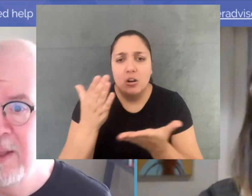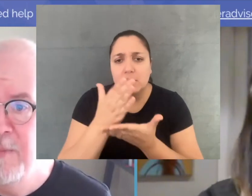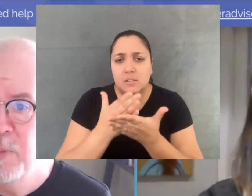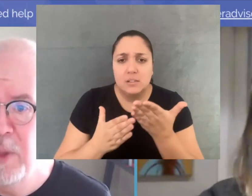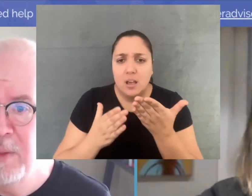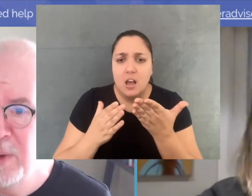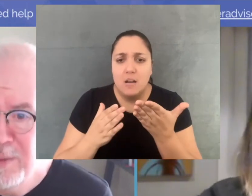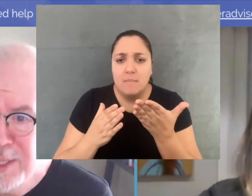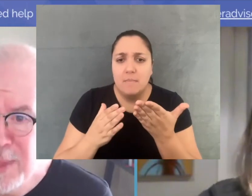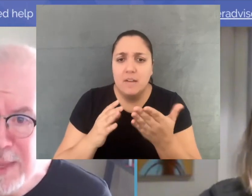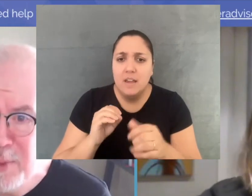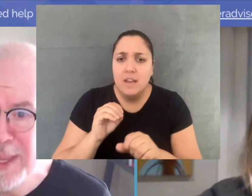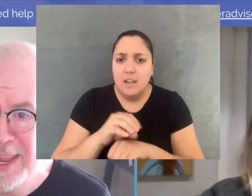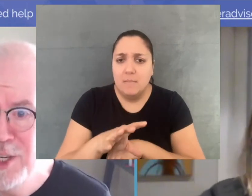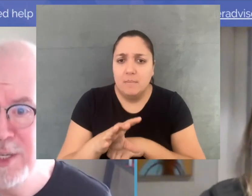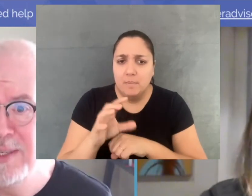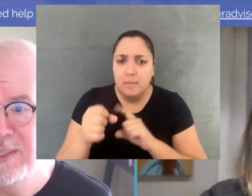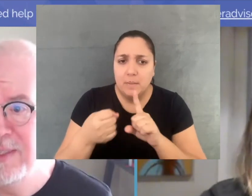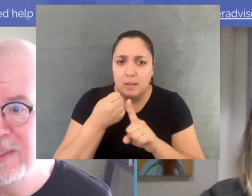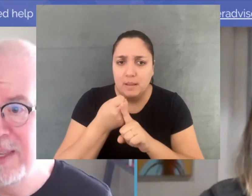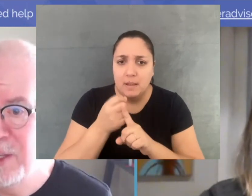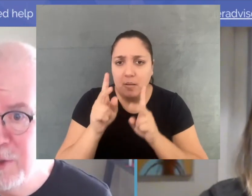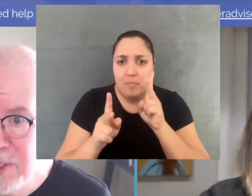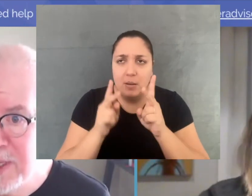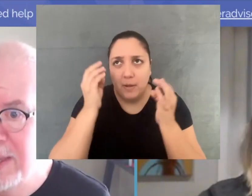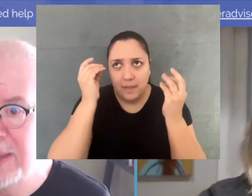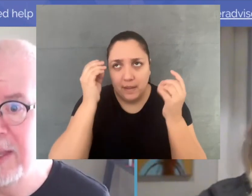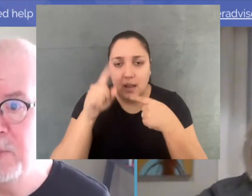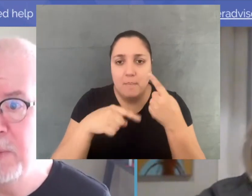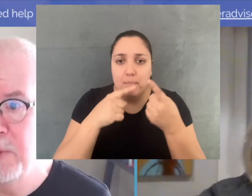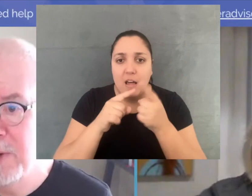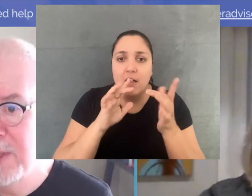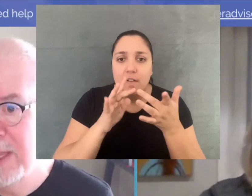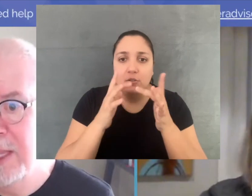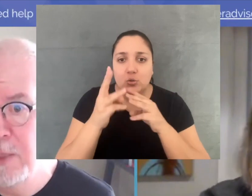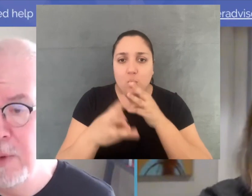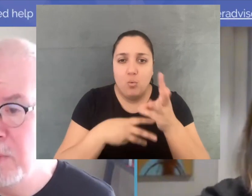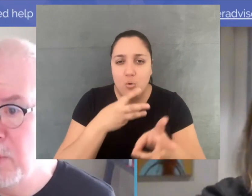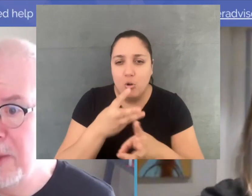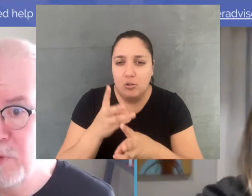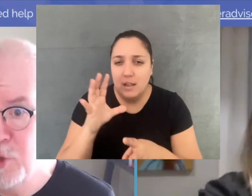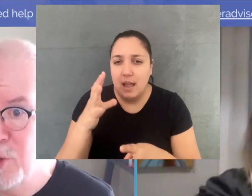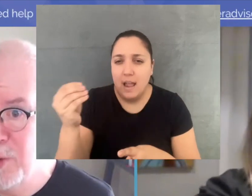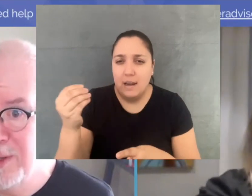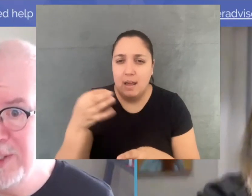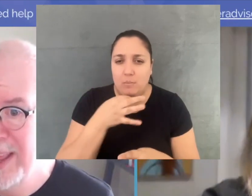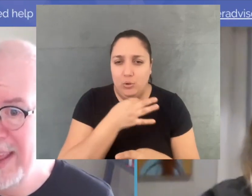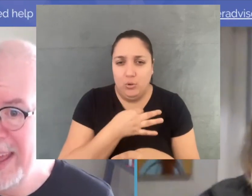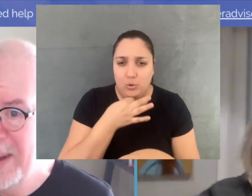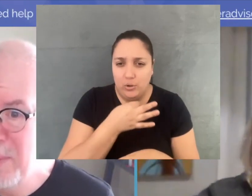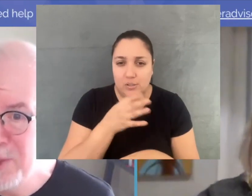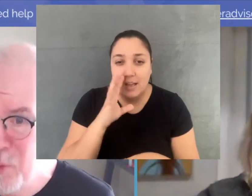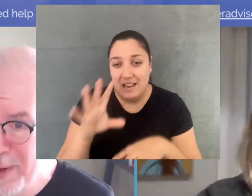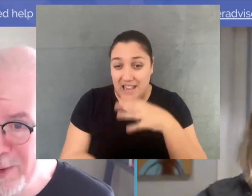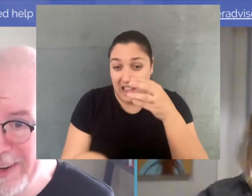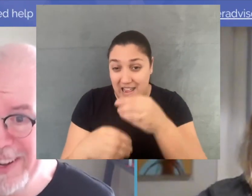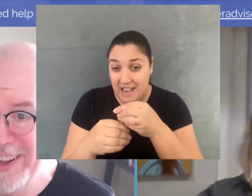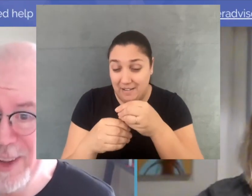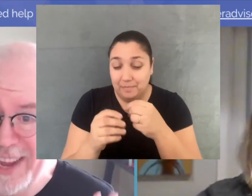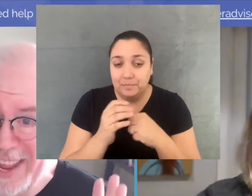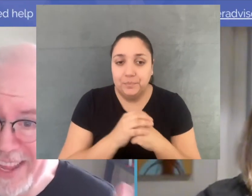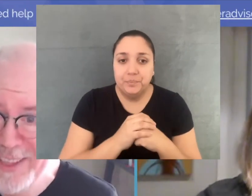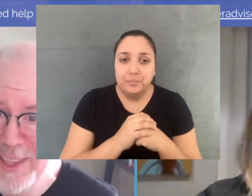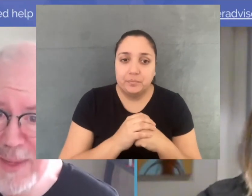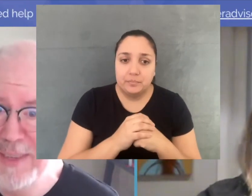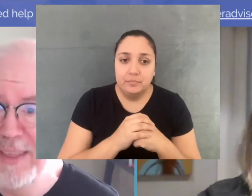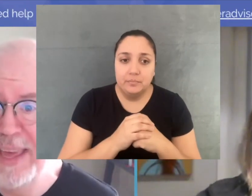it. What are some of the implications that you're seeing as people start thinking a little bit more about virtual worlds? And I'm almost wondering, I'll